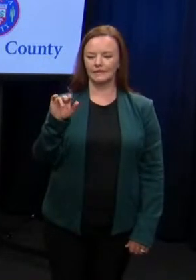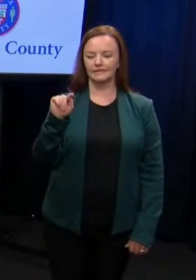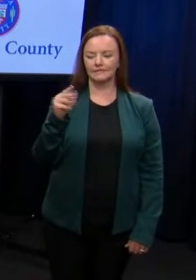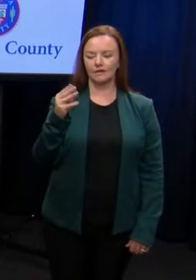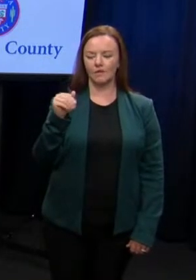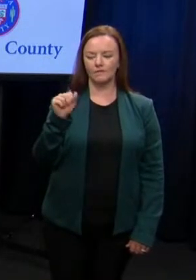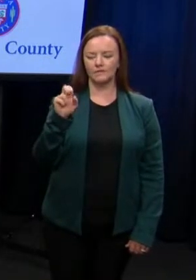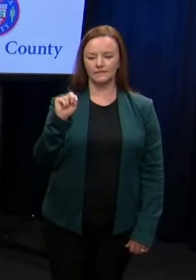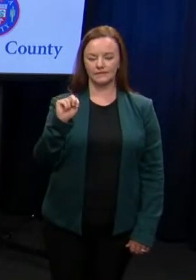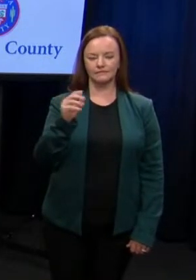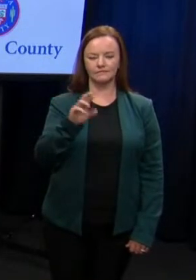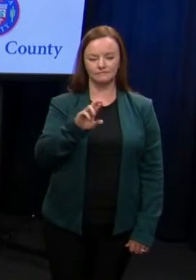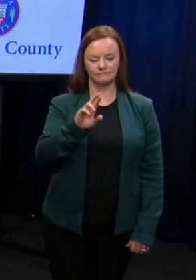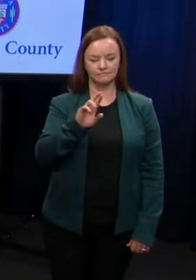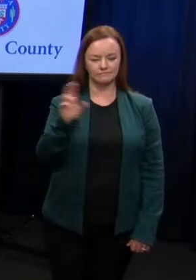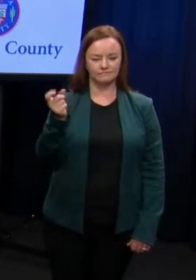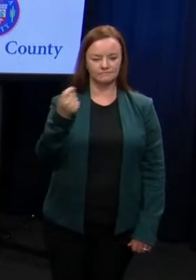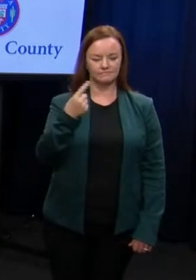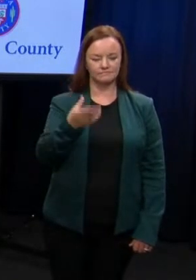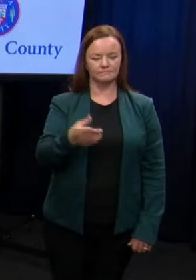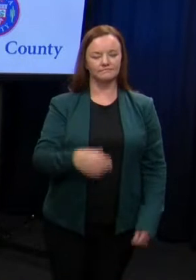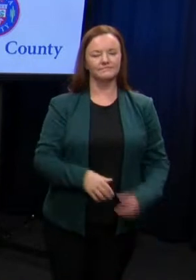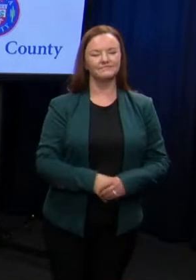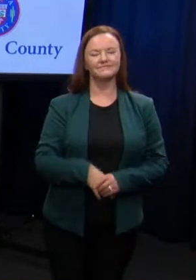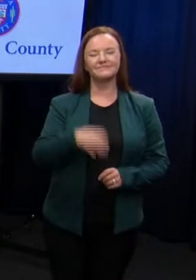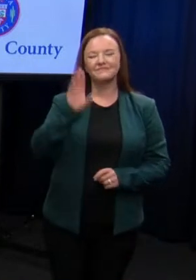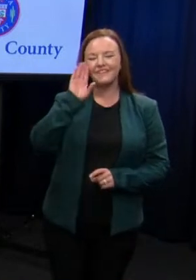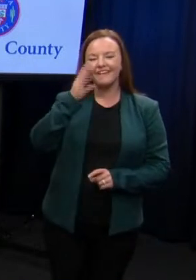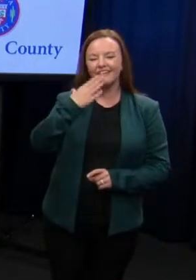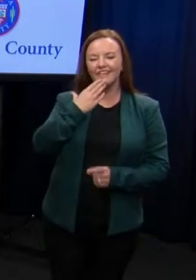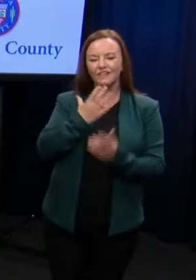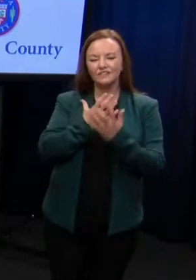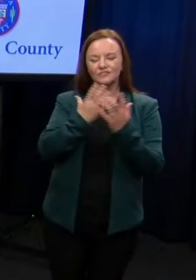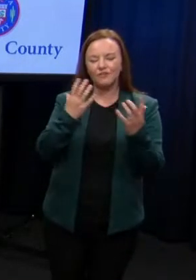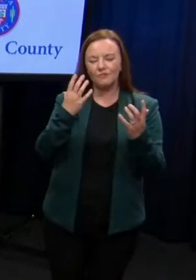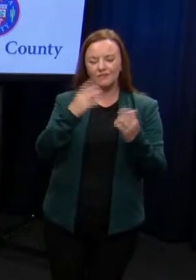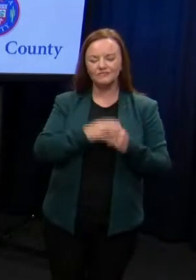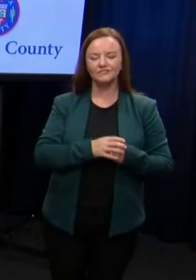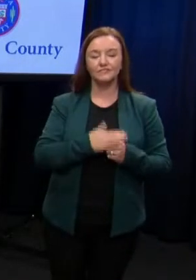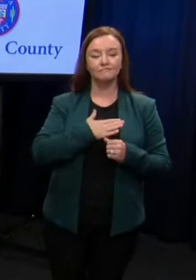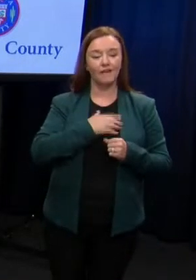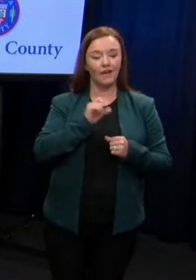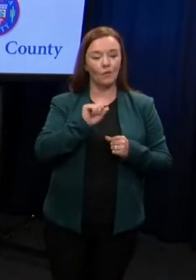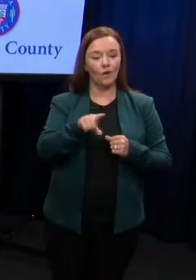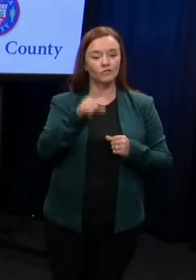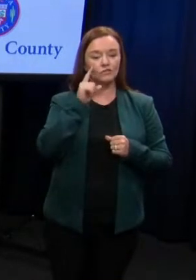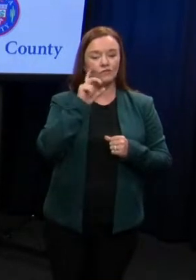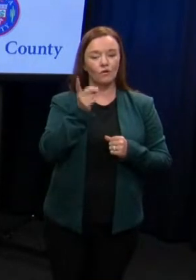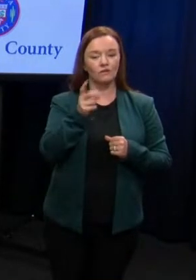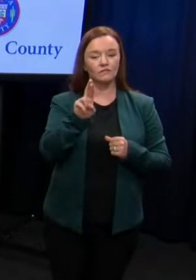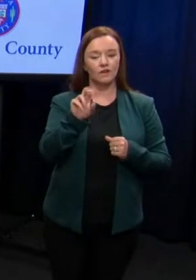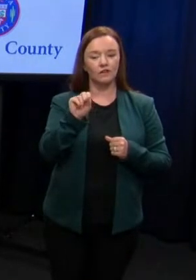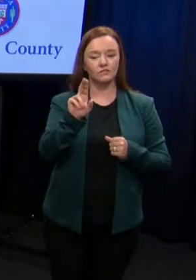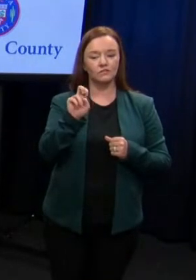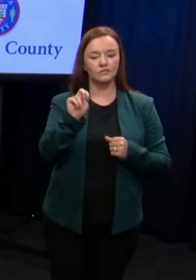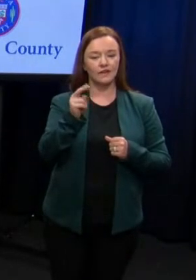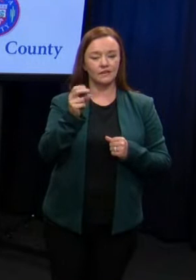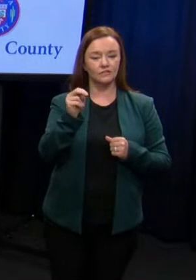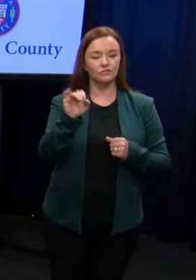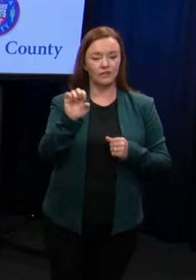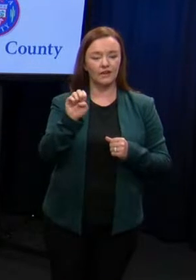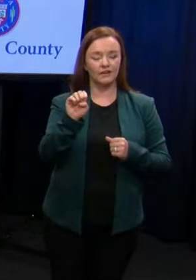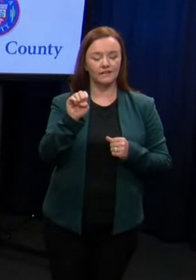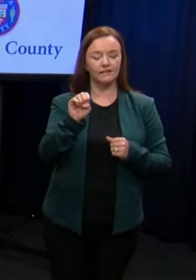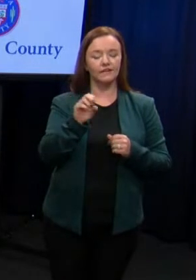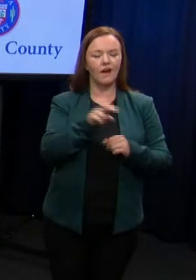line is unmuted. Go ahead, Britt. Hi, thank you so much for doing this. My question is for Dr. Sunshine. With